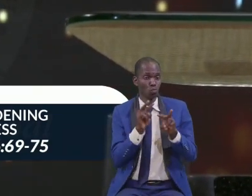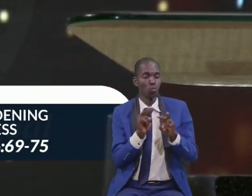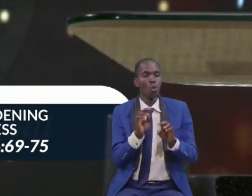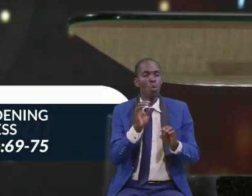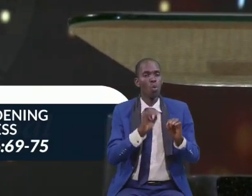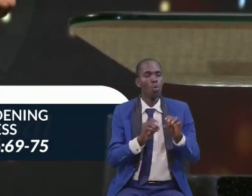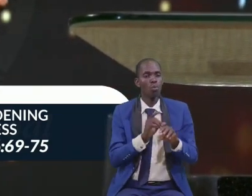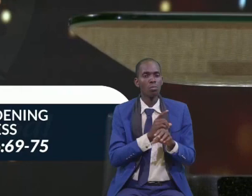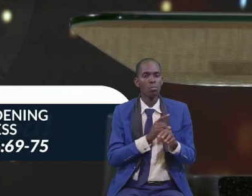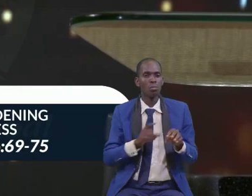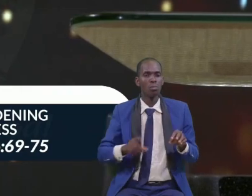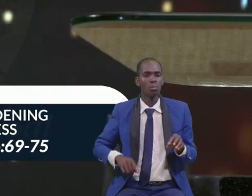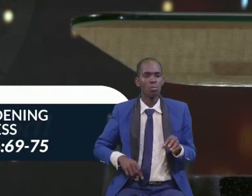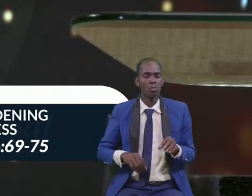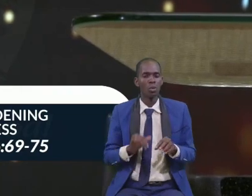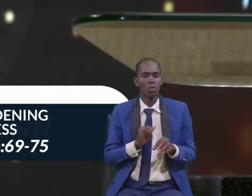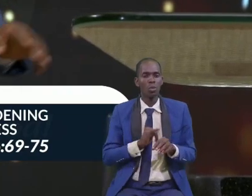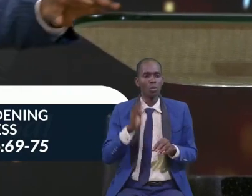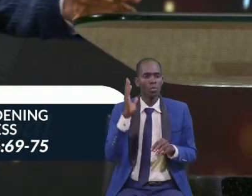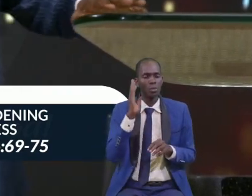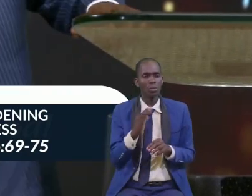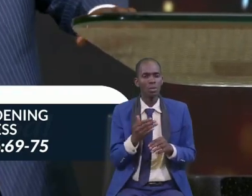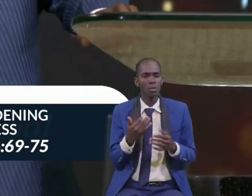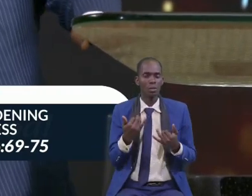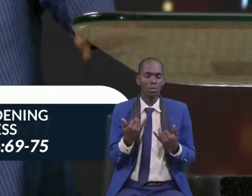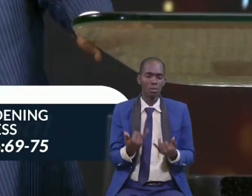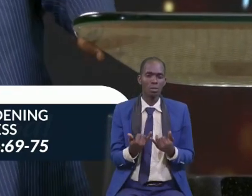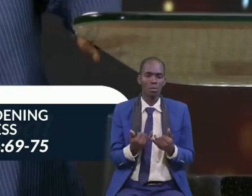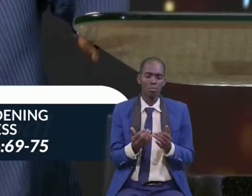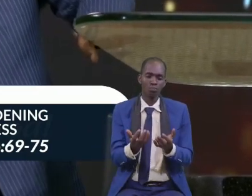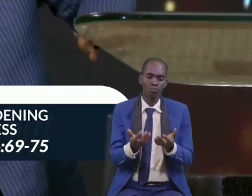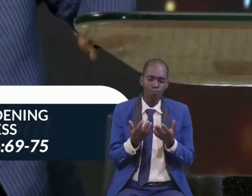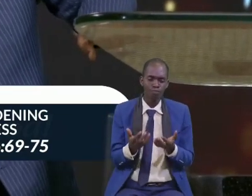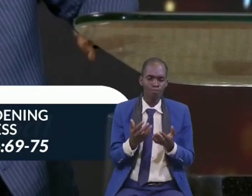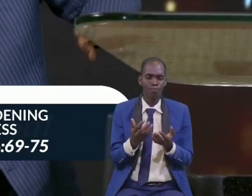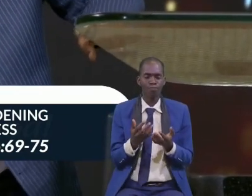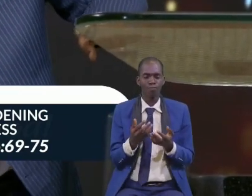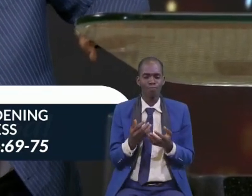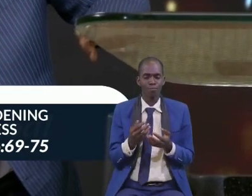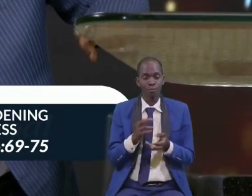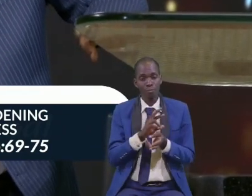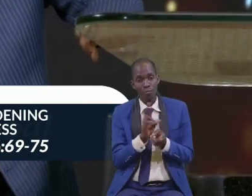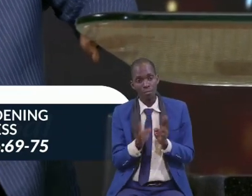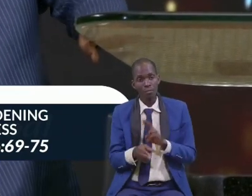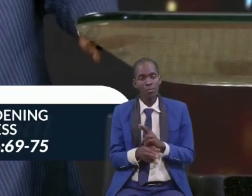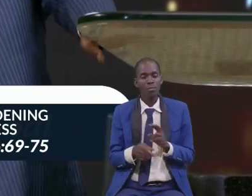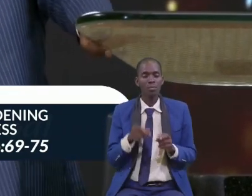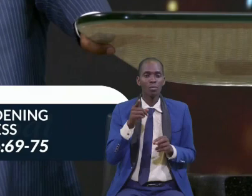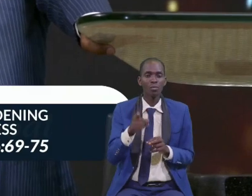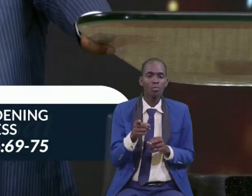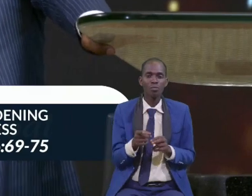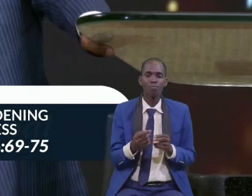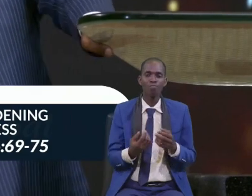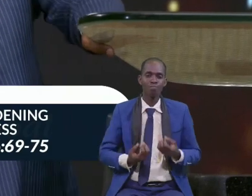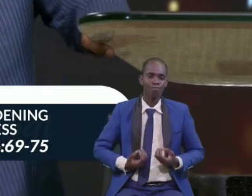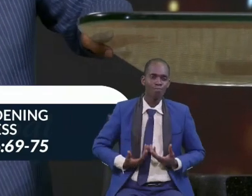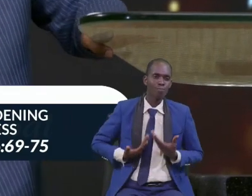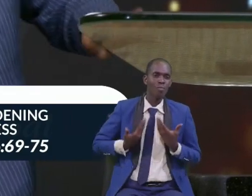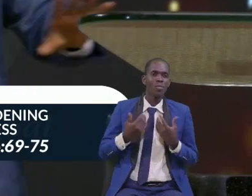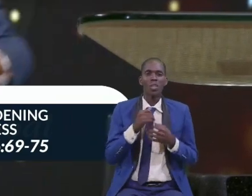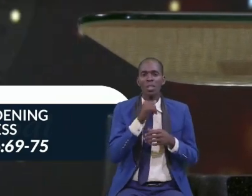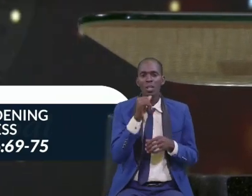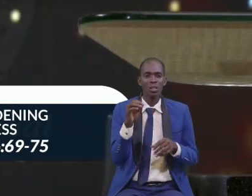sacrifice, else would I give it. Thou delightest not in burnt offering. Look at